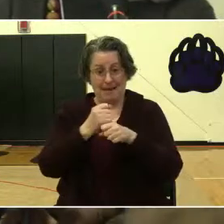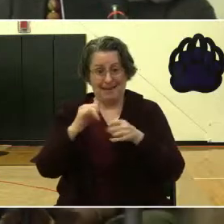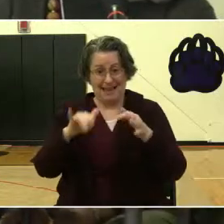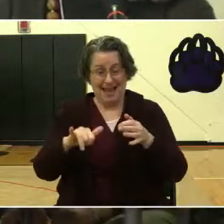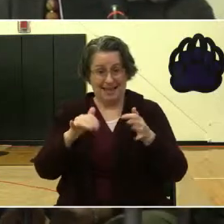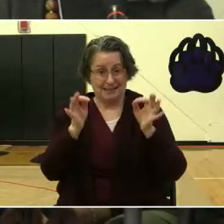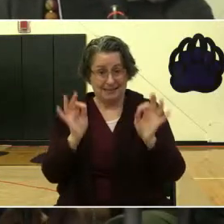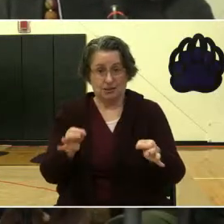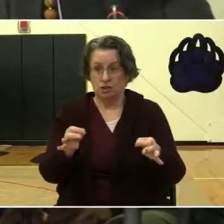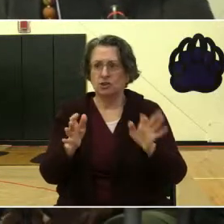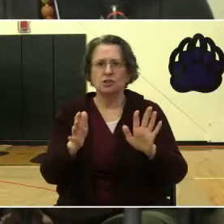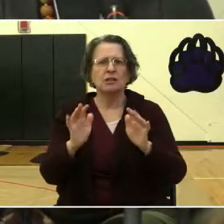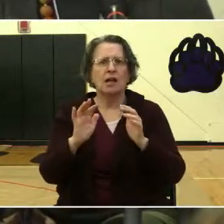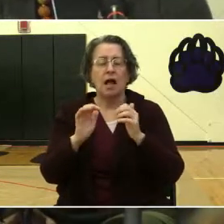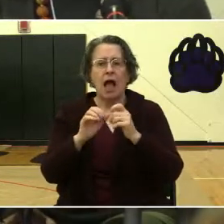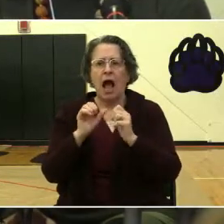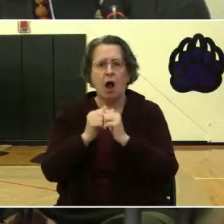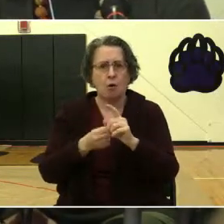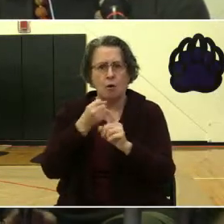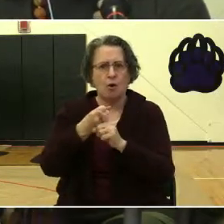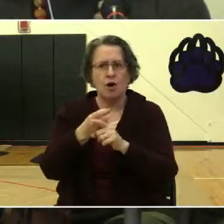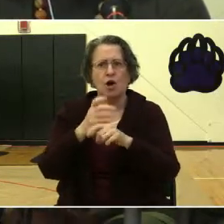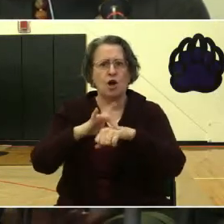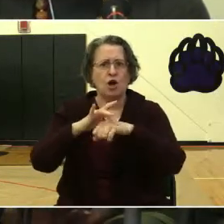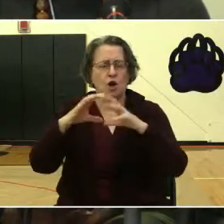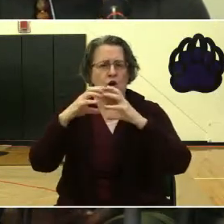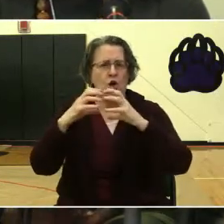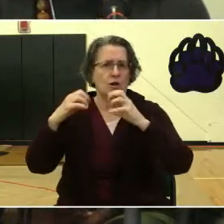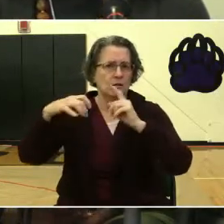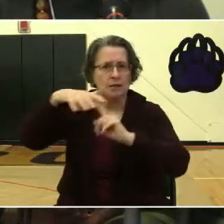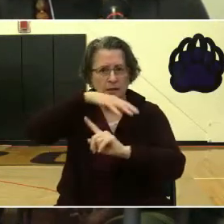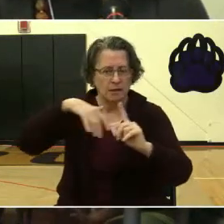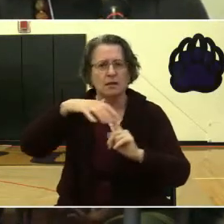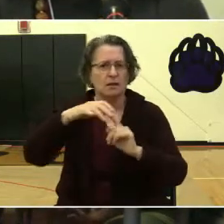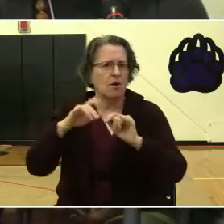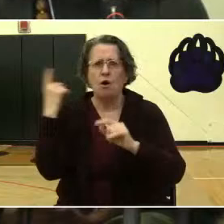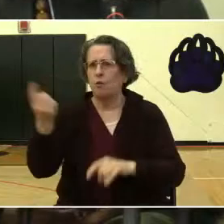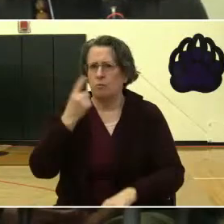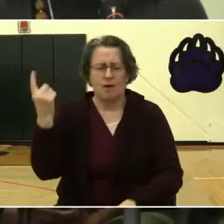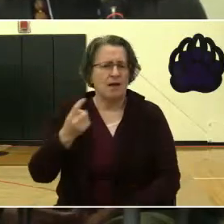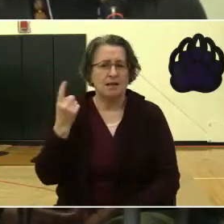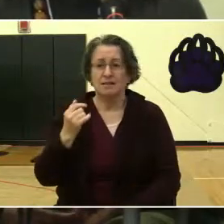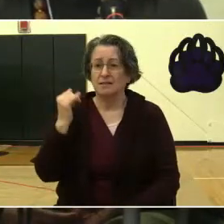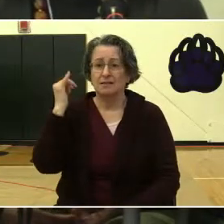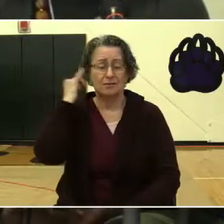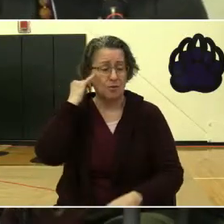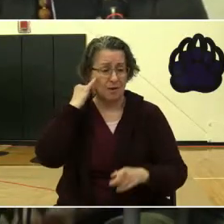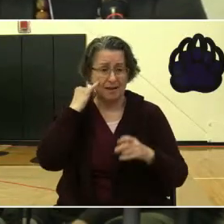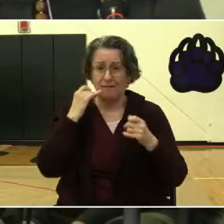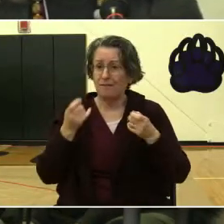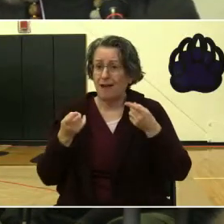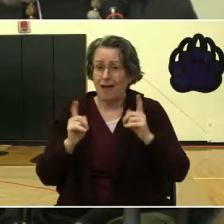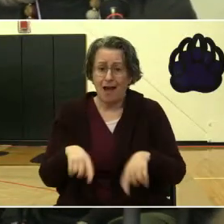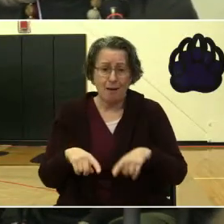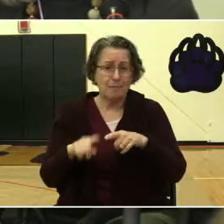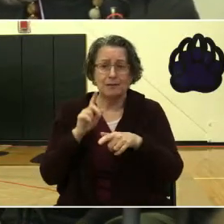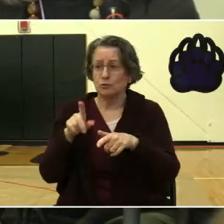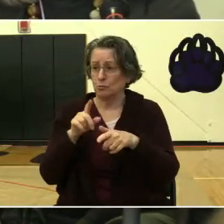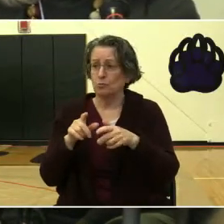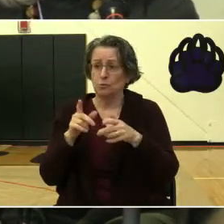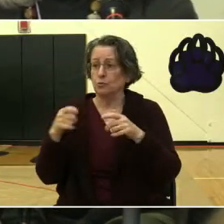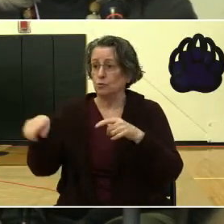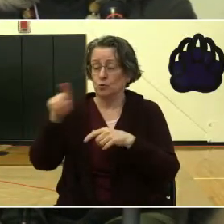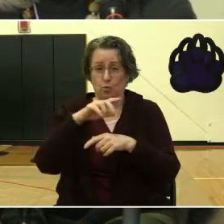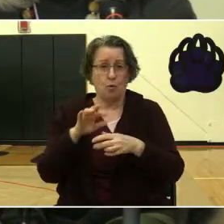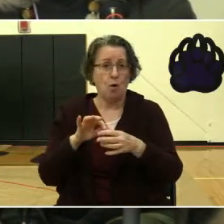if this money is allocated by town meeting I personally would have no trouble um putting it in the global warming Solutions fund